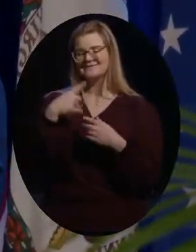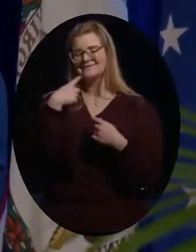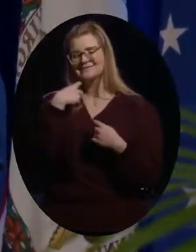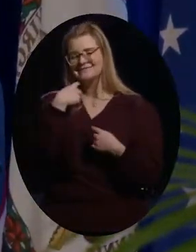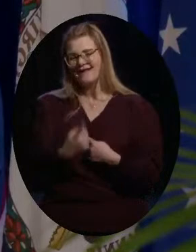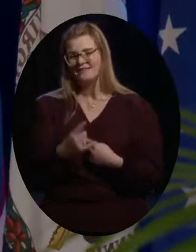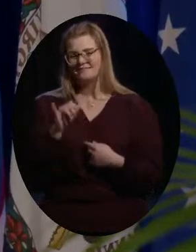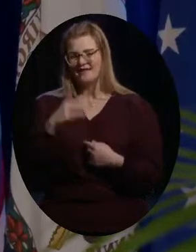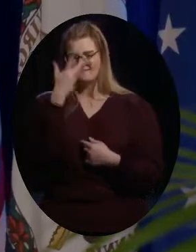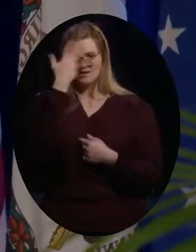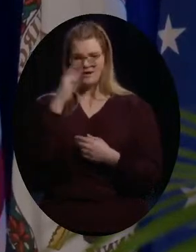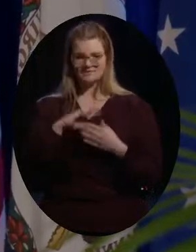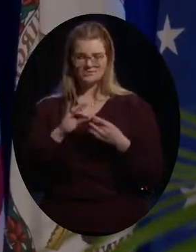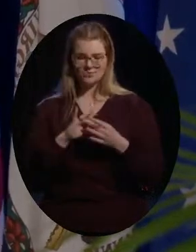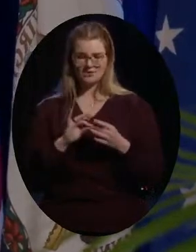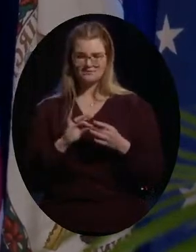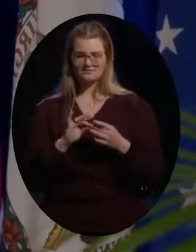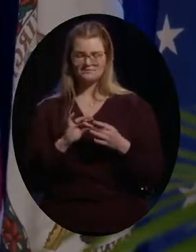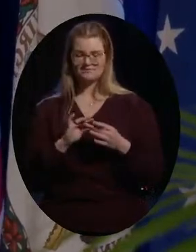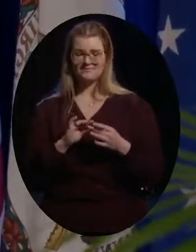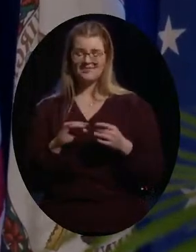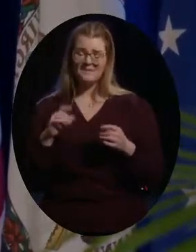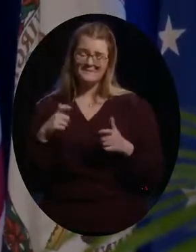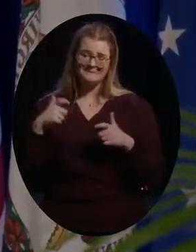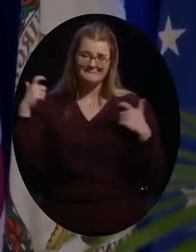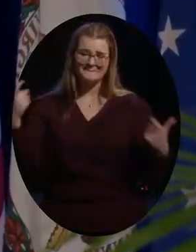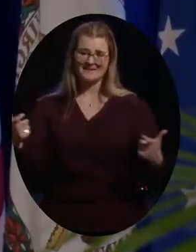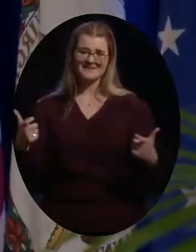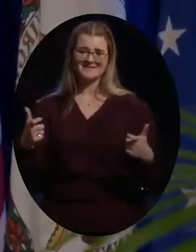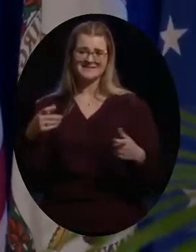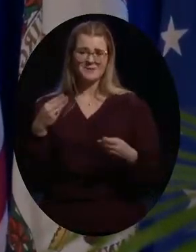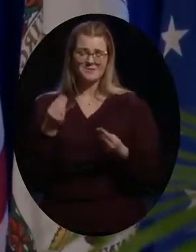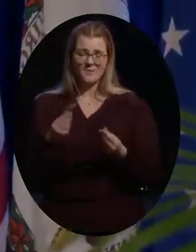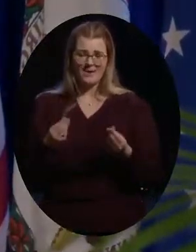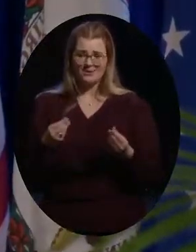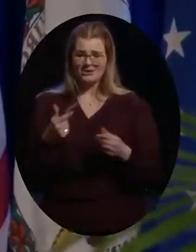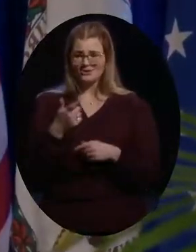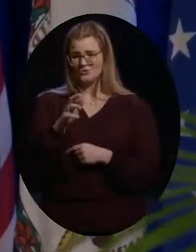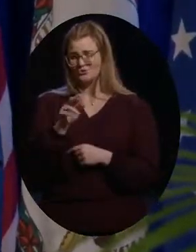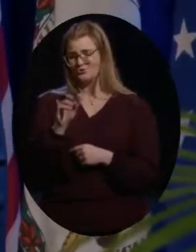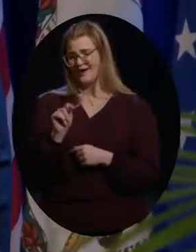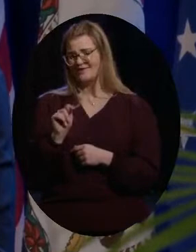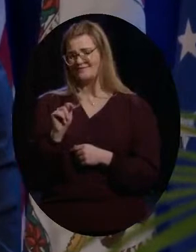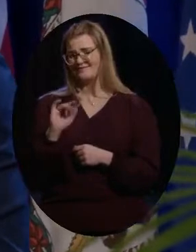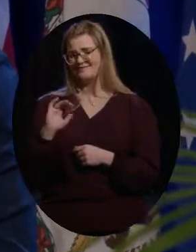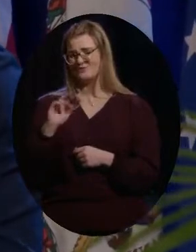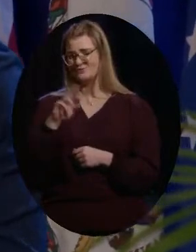story, the largest philanthropic grant in Richmond's history.